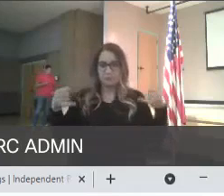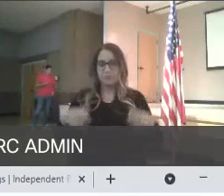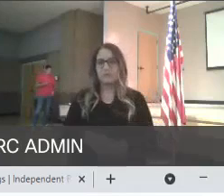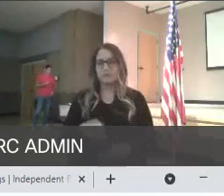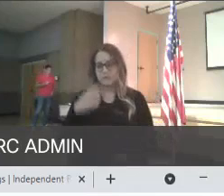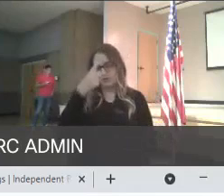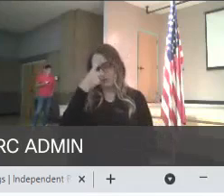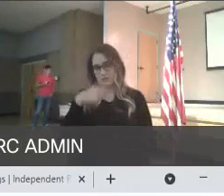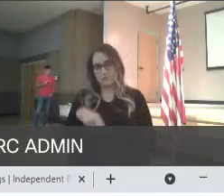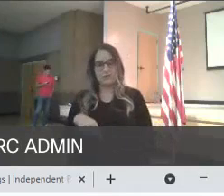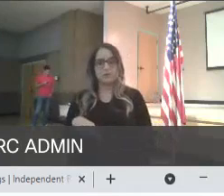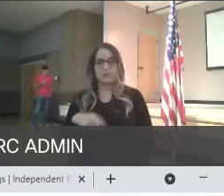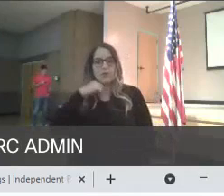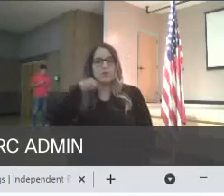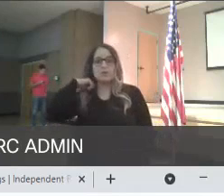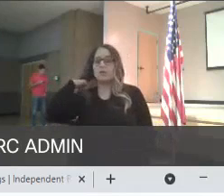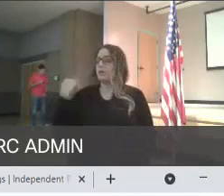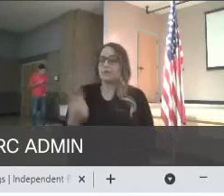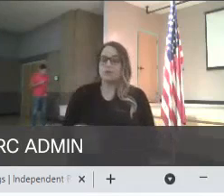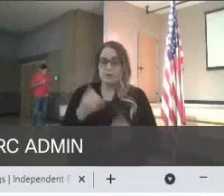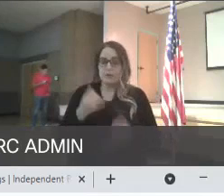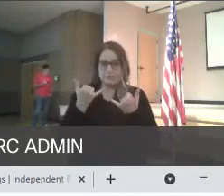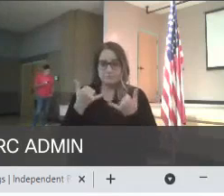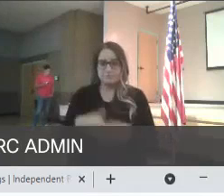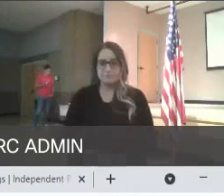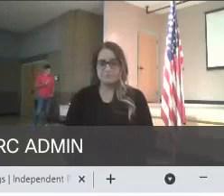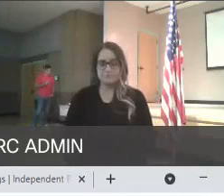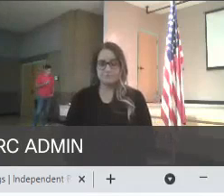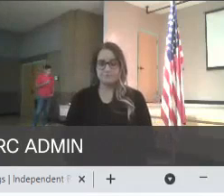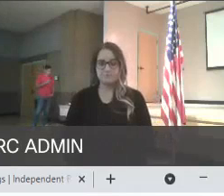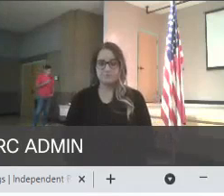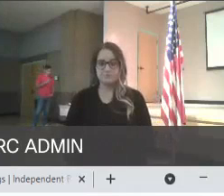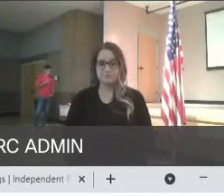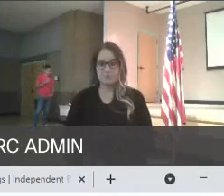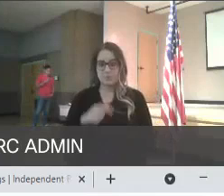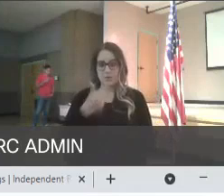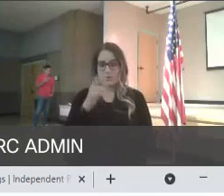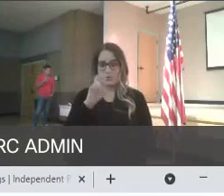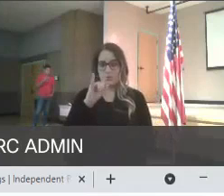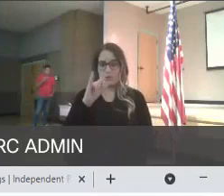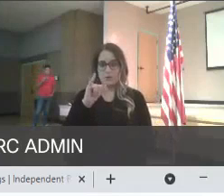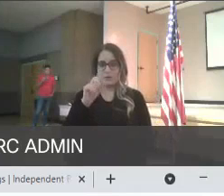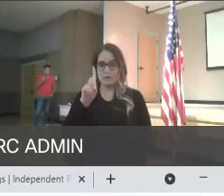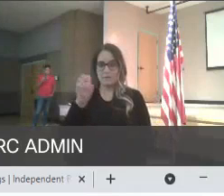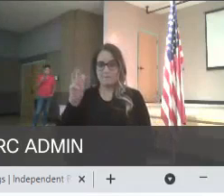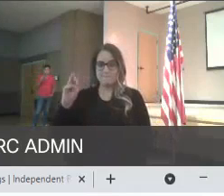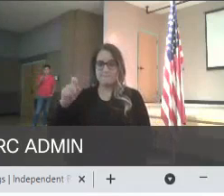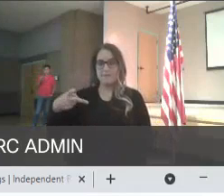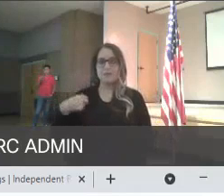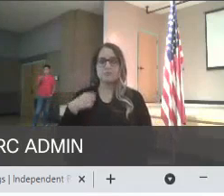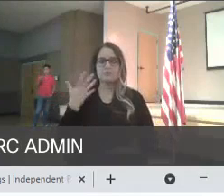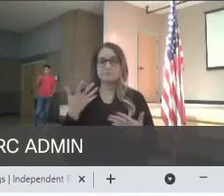think at this stage, with the grid map, I would say probably the